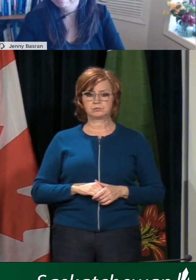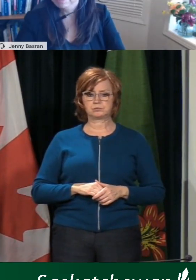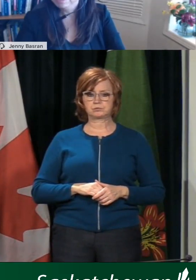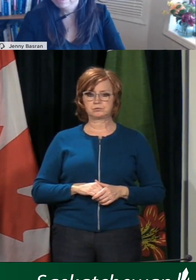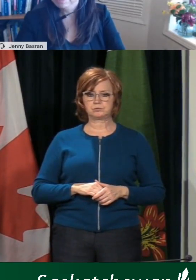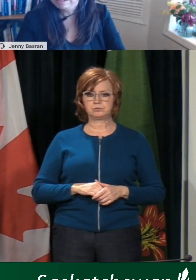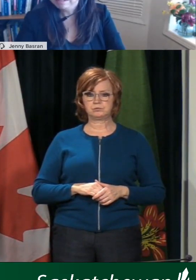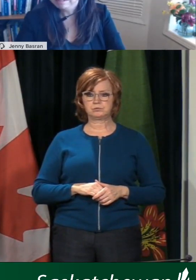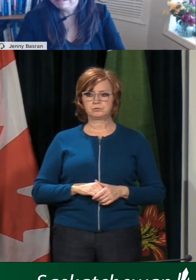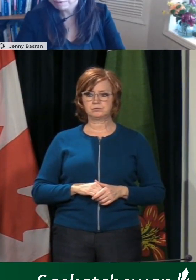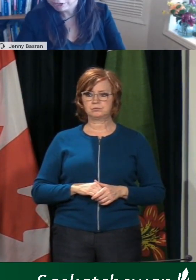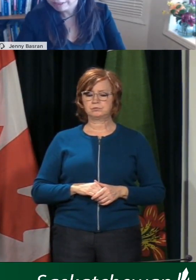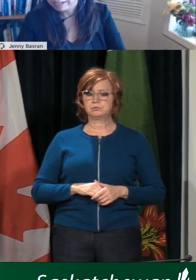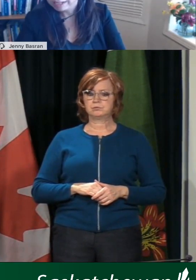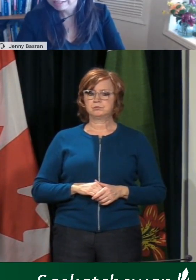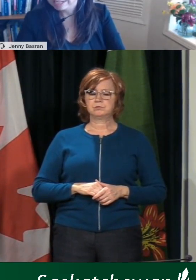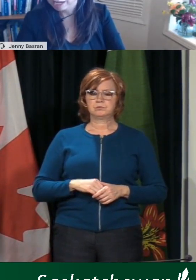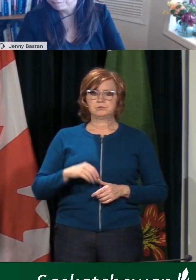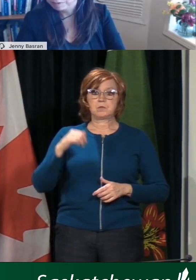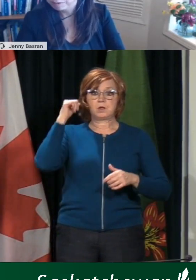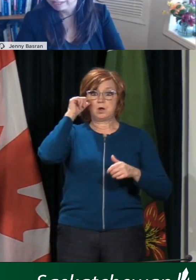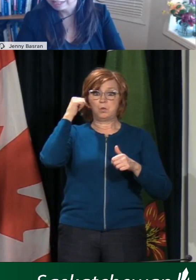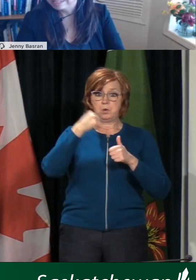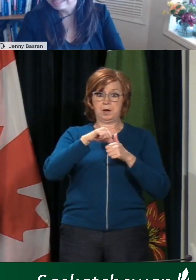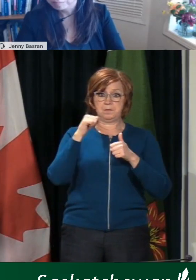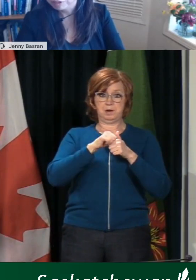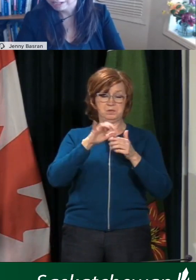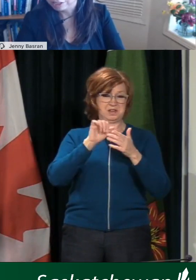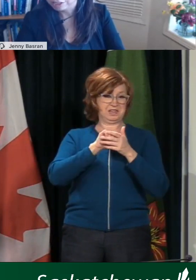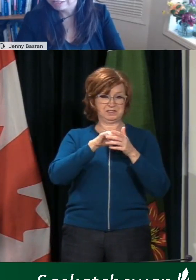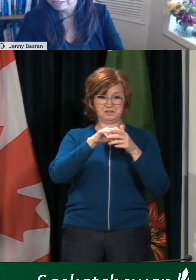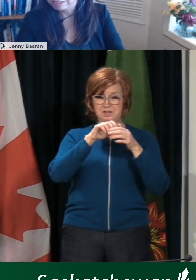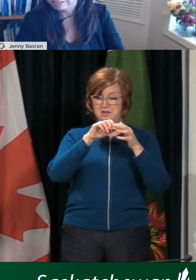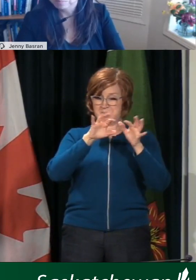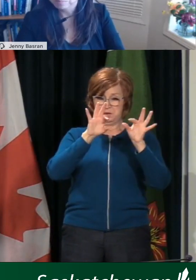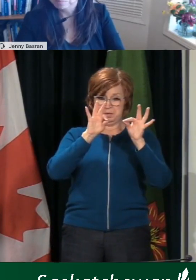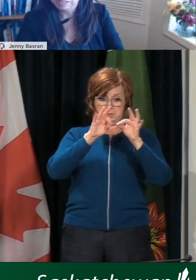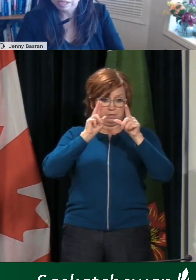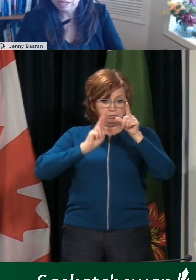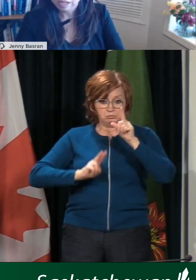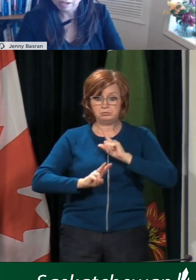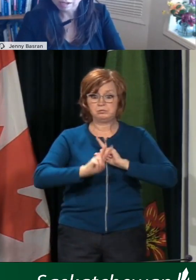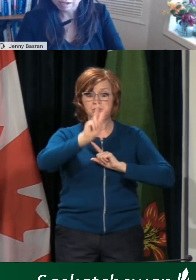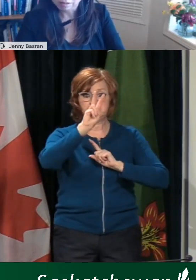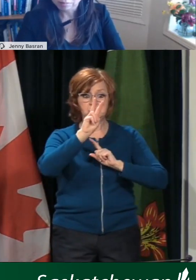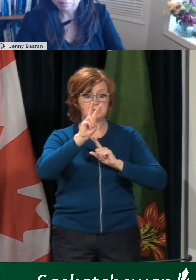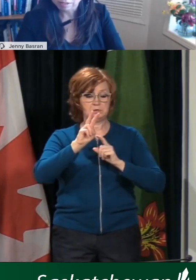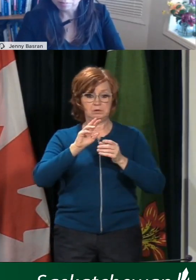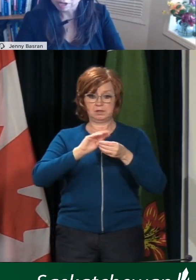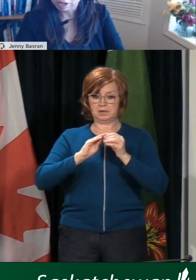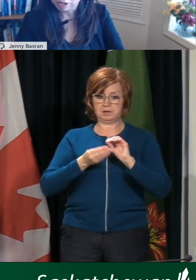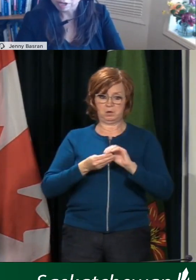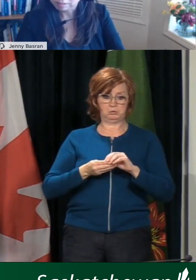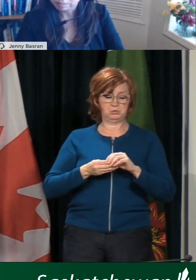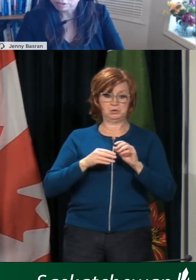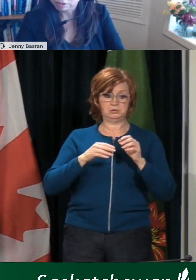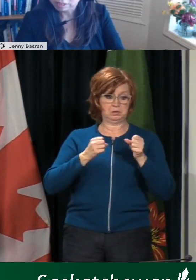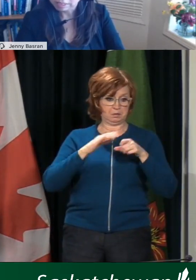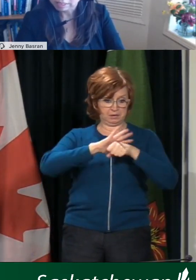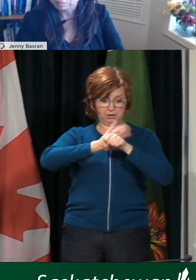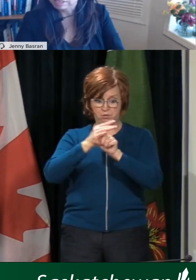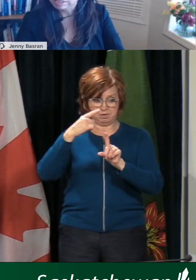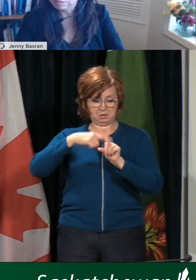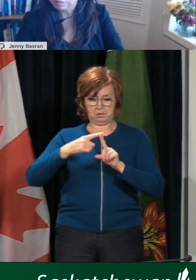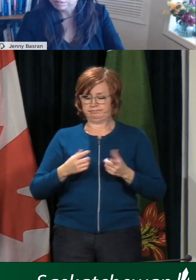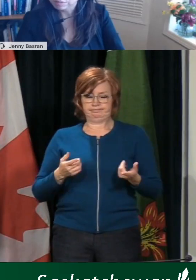So again, remembering that dynamic modeling is not prediction. So the numbers that the model is producing doesn't